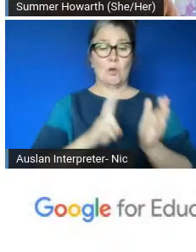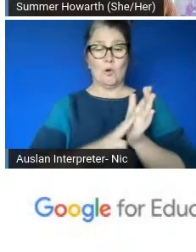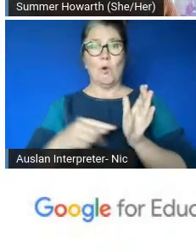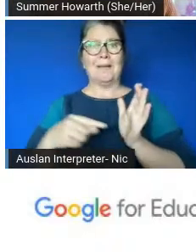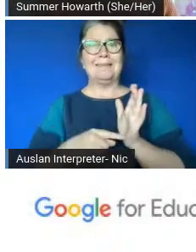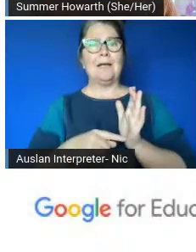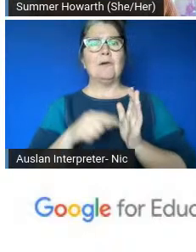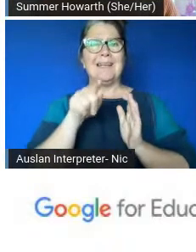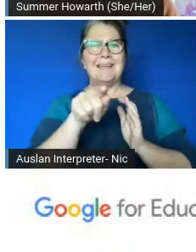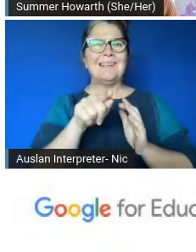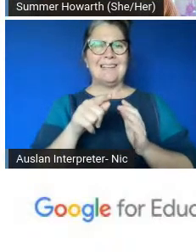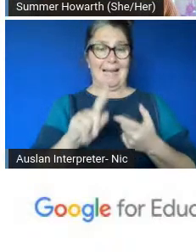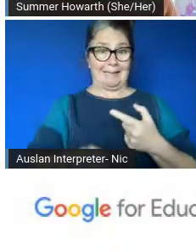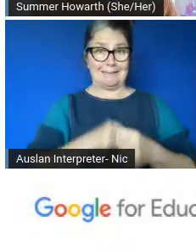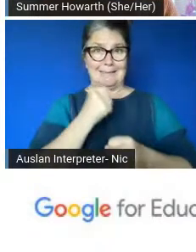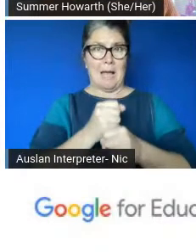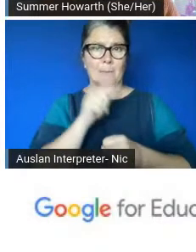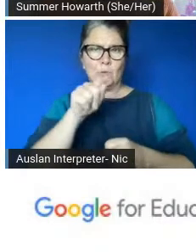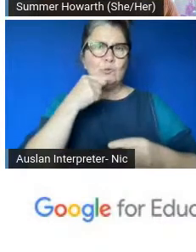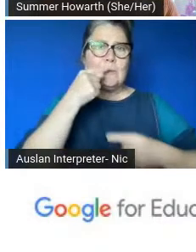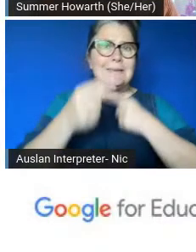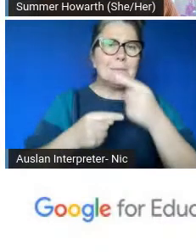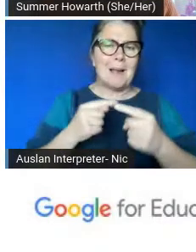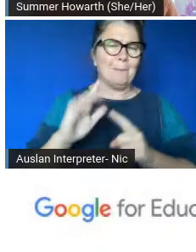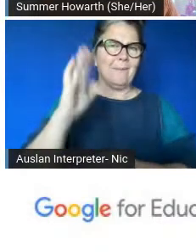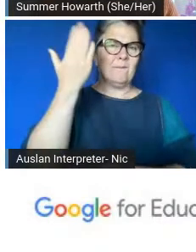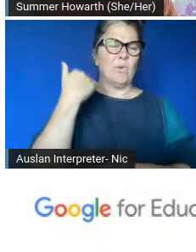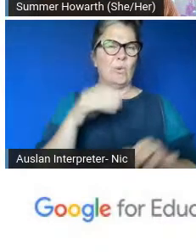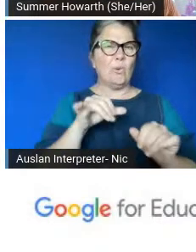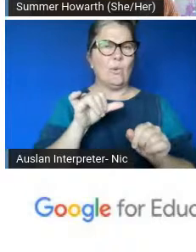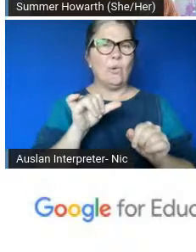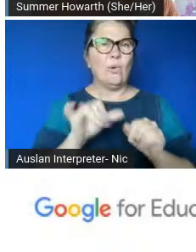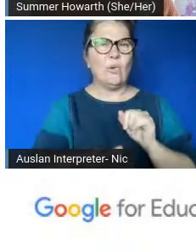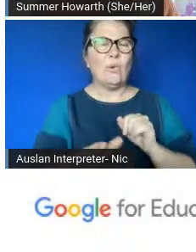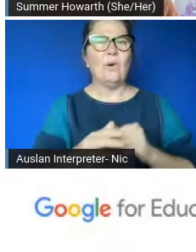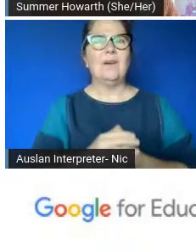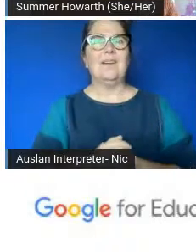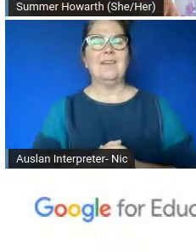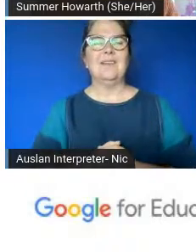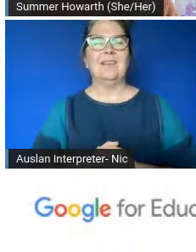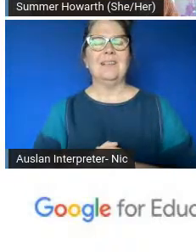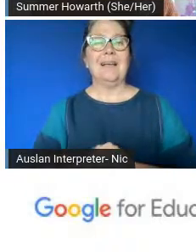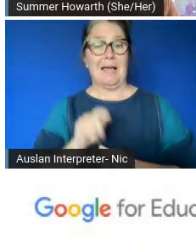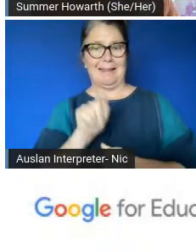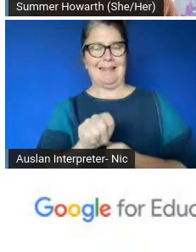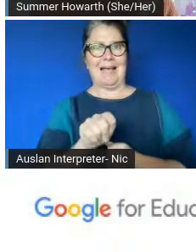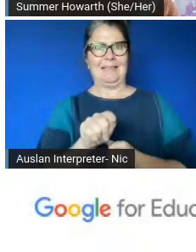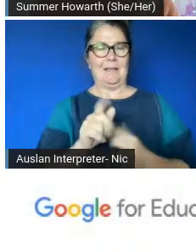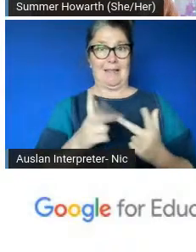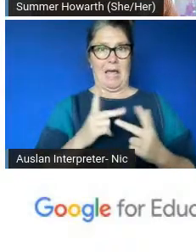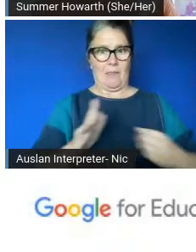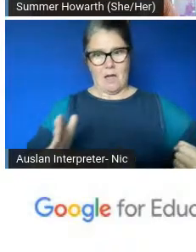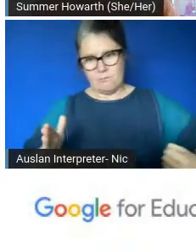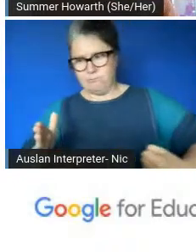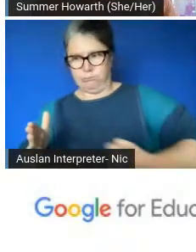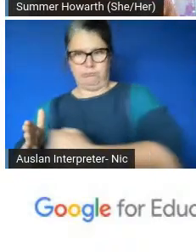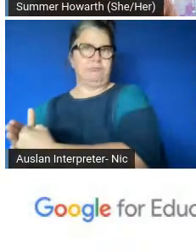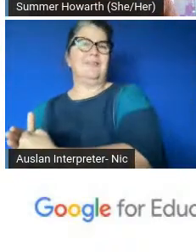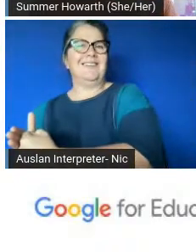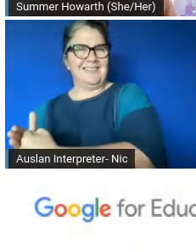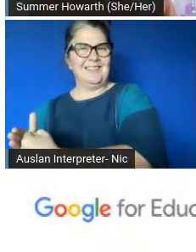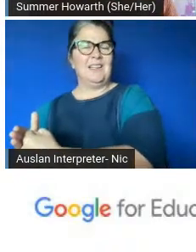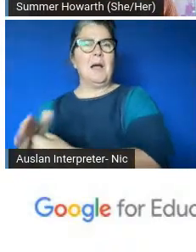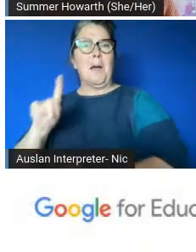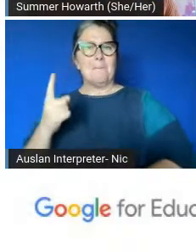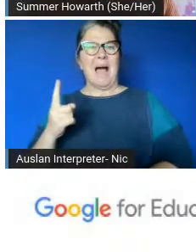gave was a fantastic one. And that's almost the other extreme. But there are lots of practical things we can